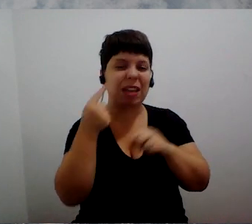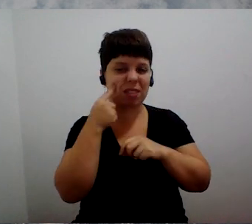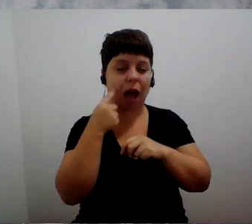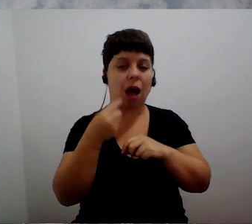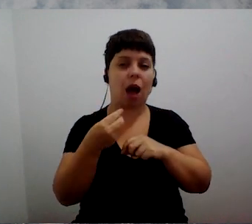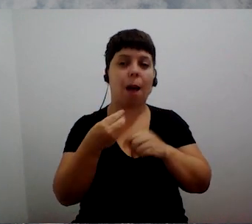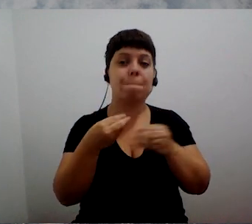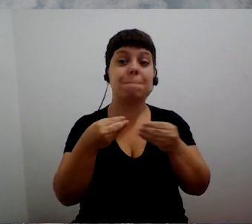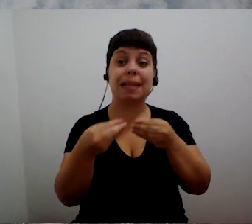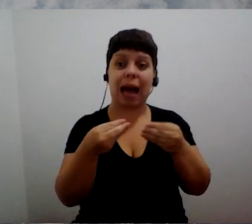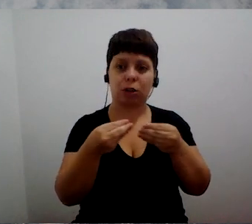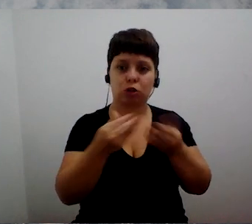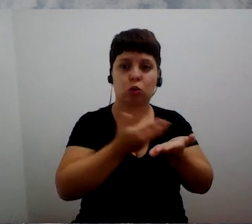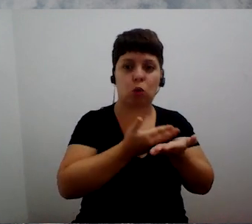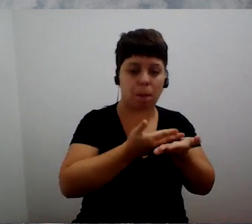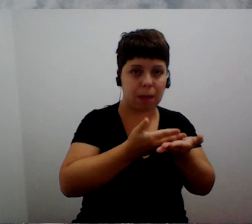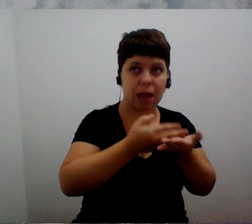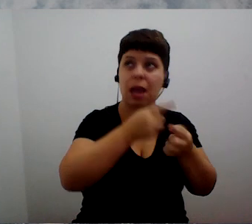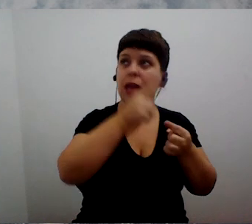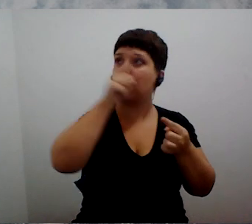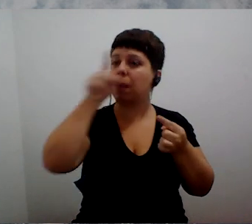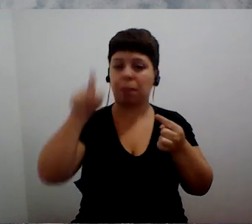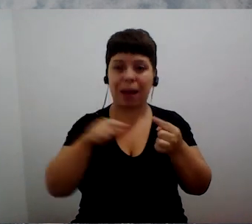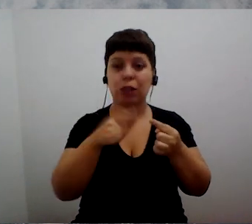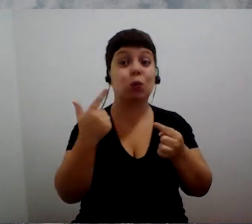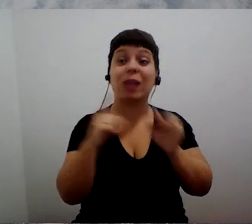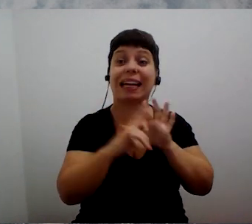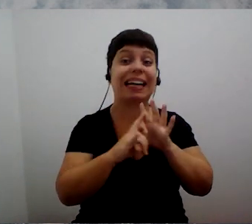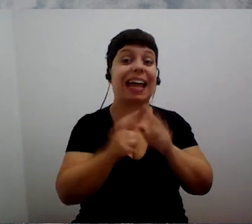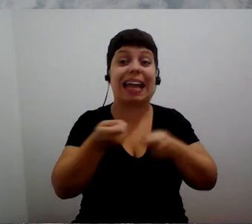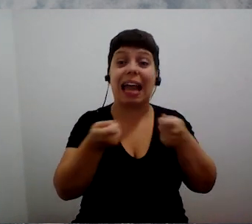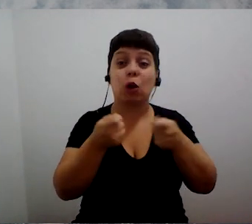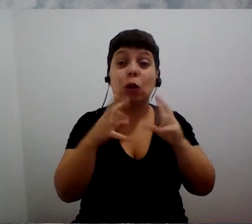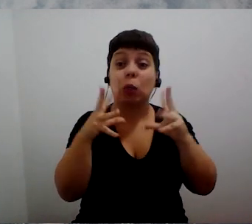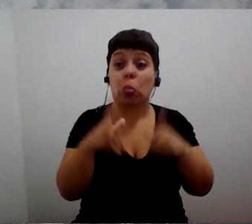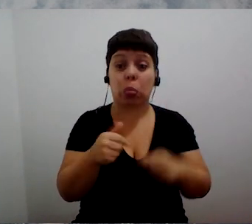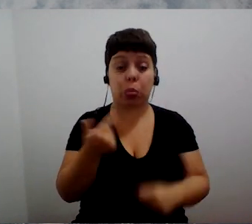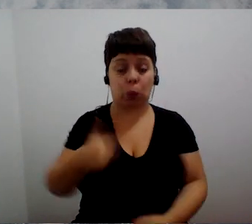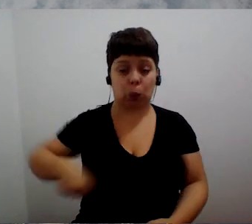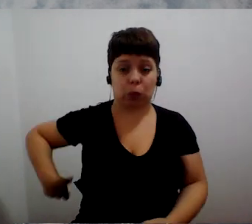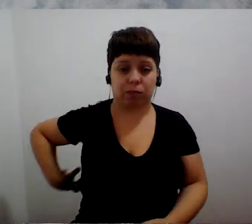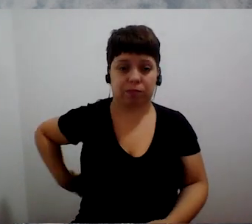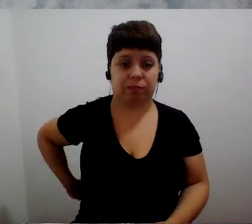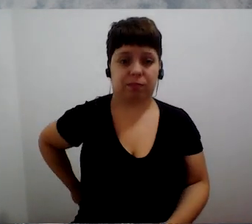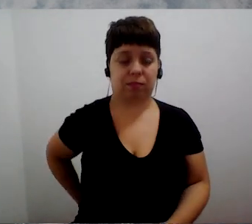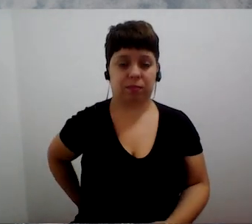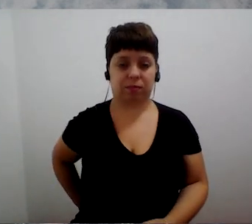legal frameworks does not cover the whole life cycle of plastics and the preventive measures. And we also need to, of course,